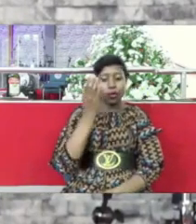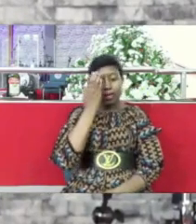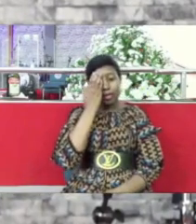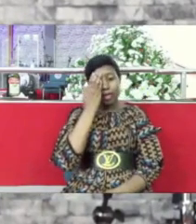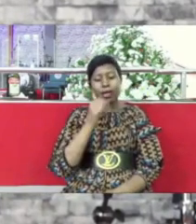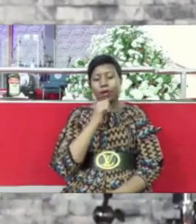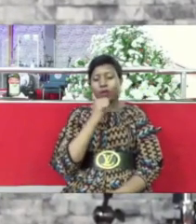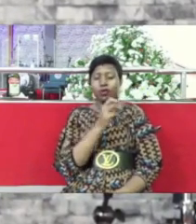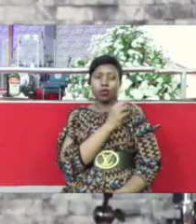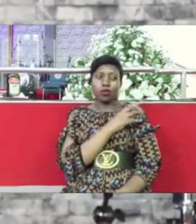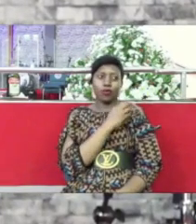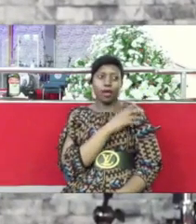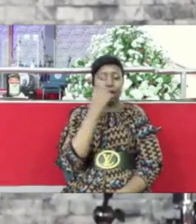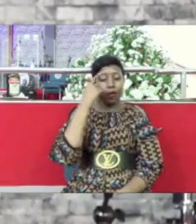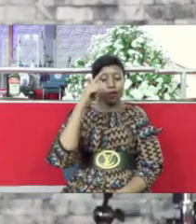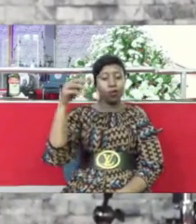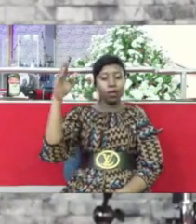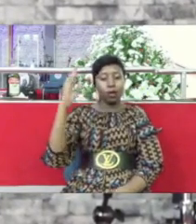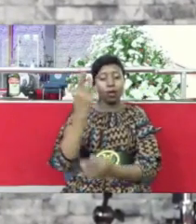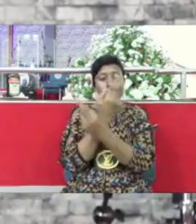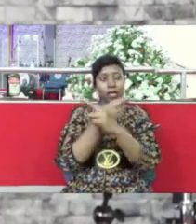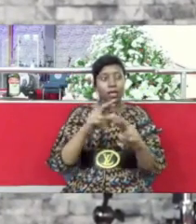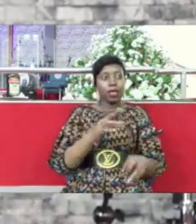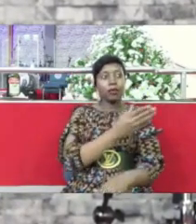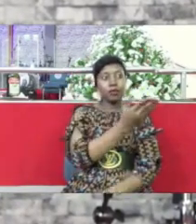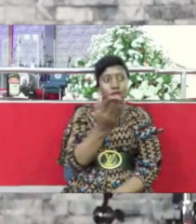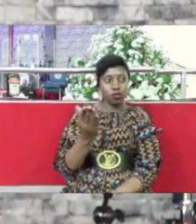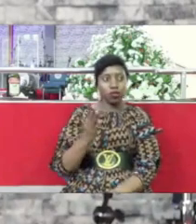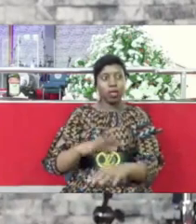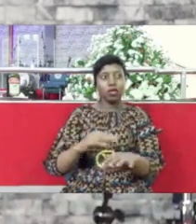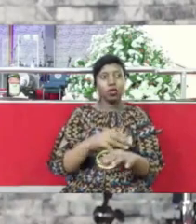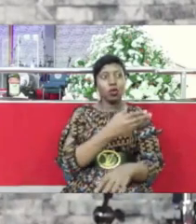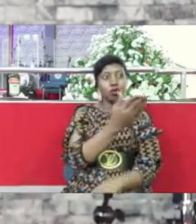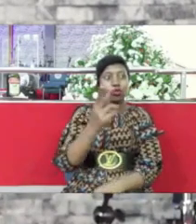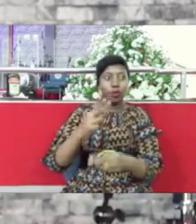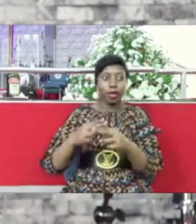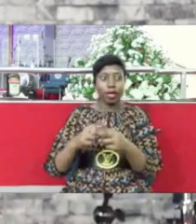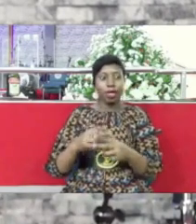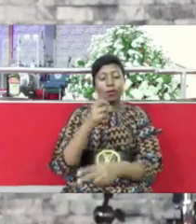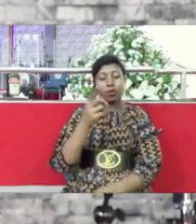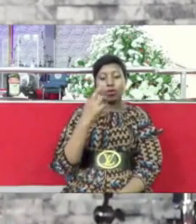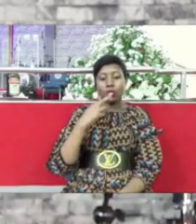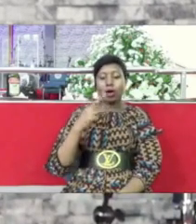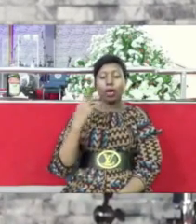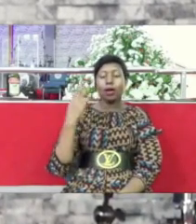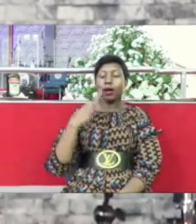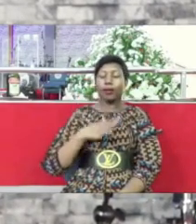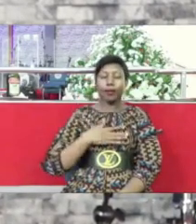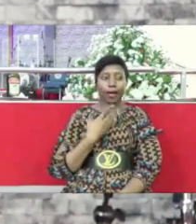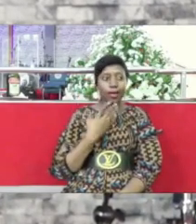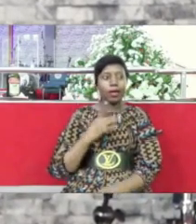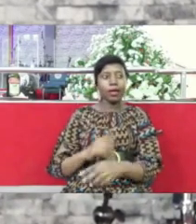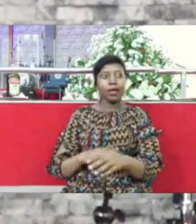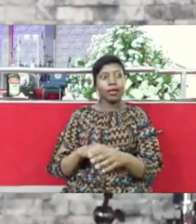have redeemed you, kwa sababu nimekukomboa. I have summoned you by name, nimekuita kwa jina. You are mine. When you pass through the waters, maji, I